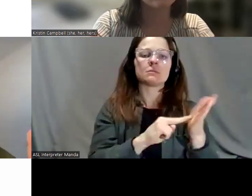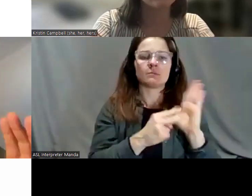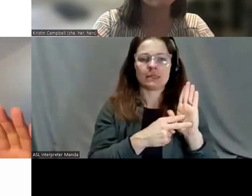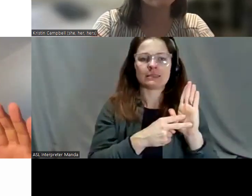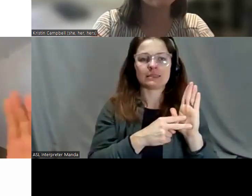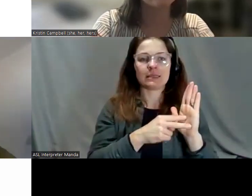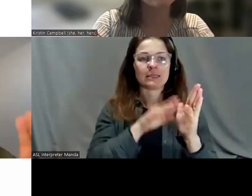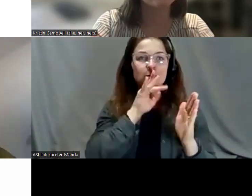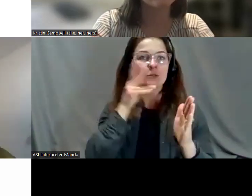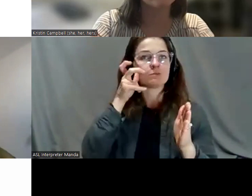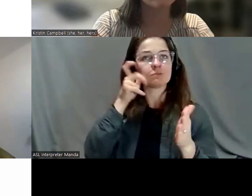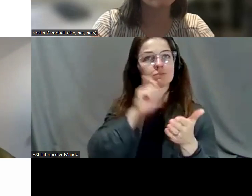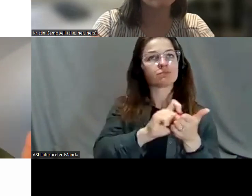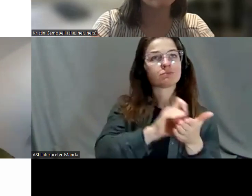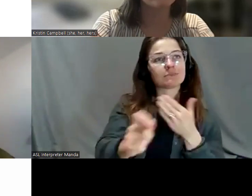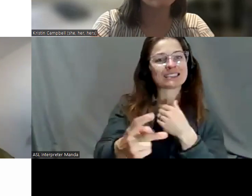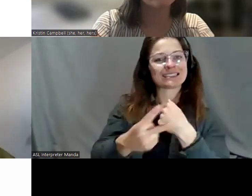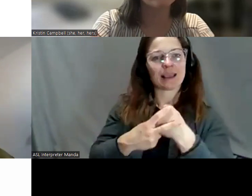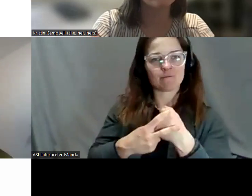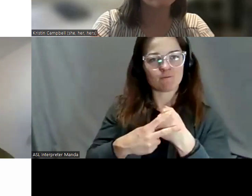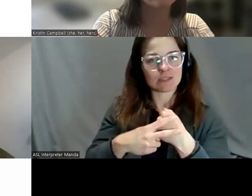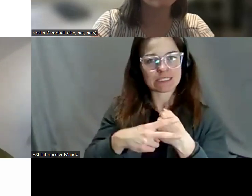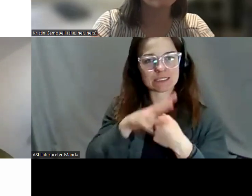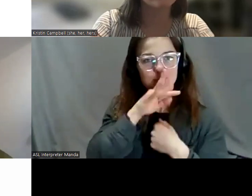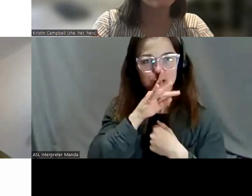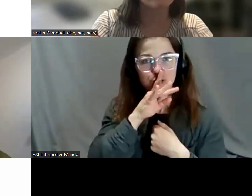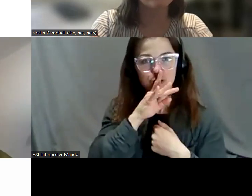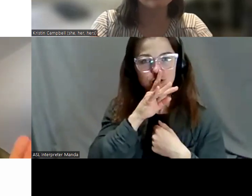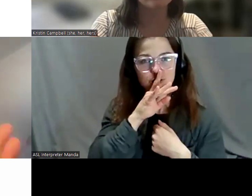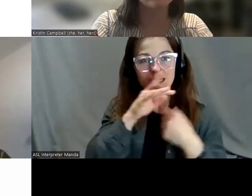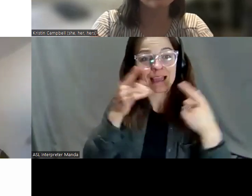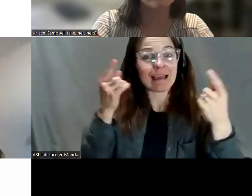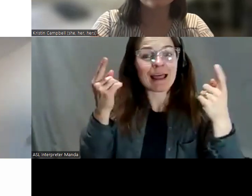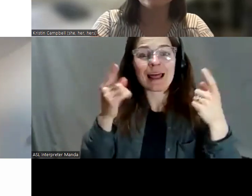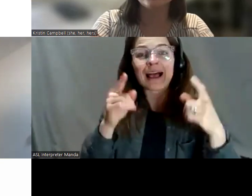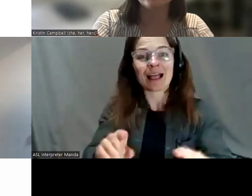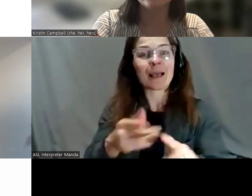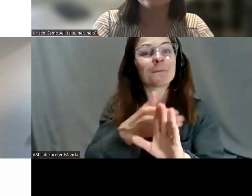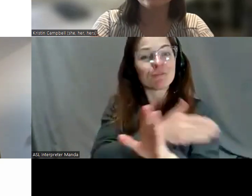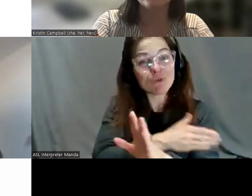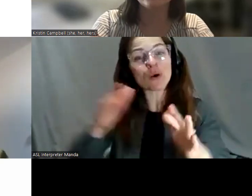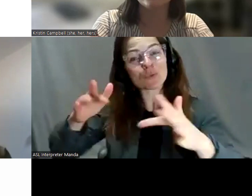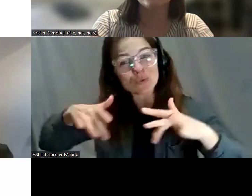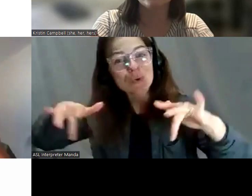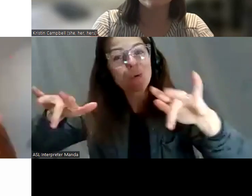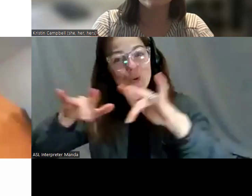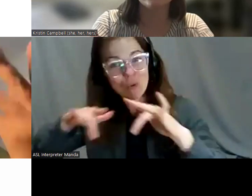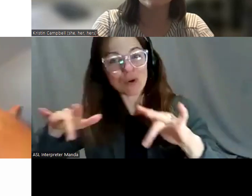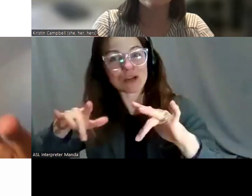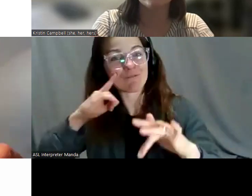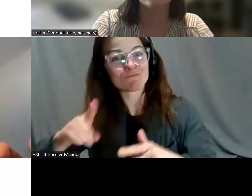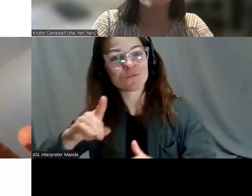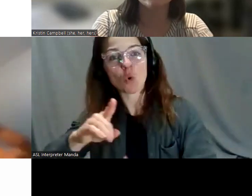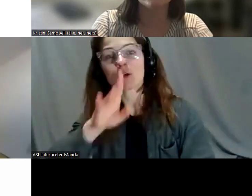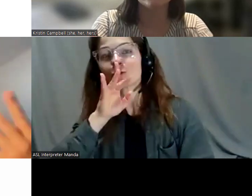speech, as a storage device for speech, existed before the recording device for